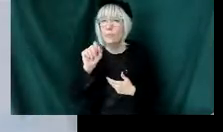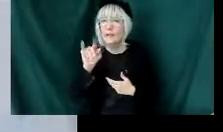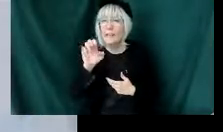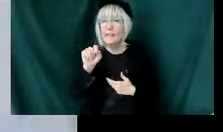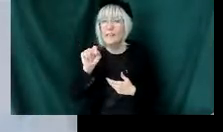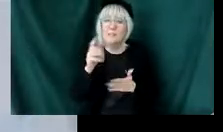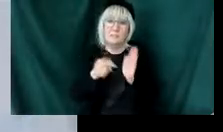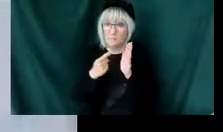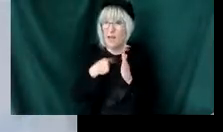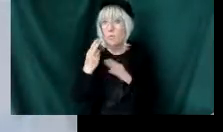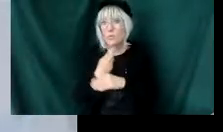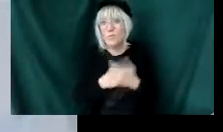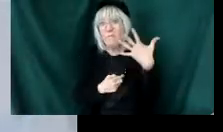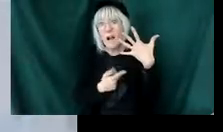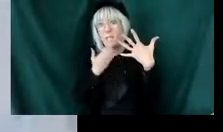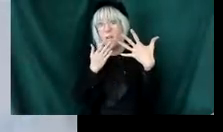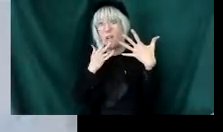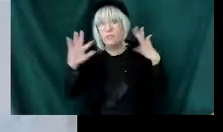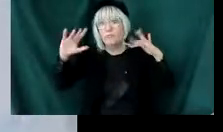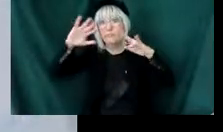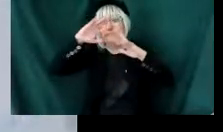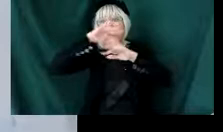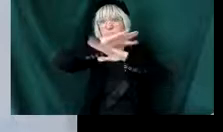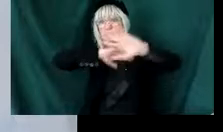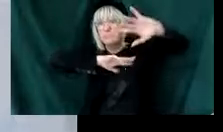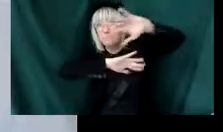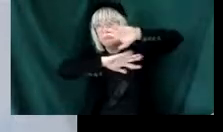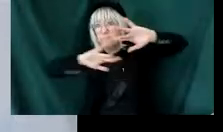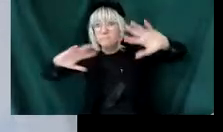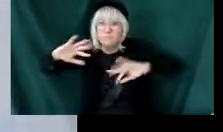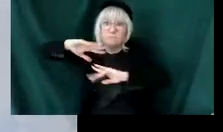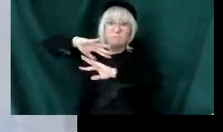sometimes like 5 colors to make